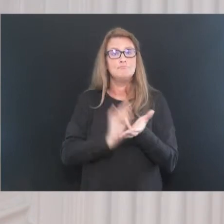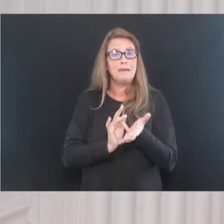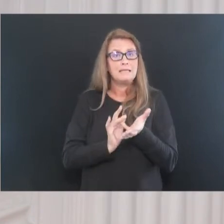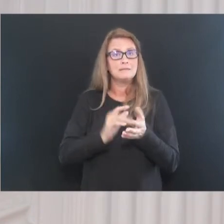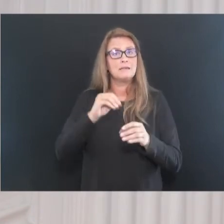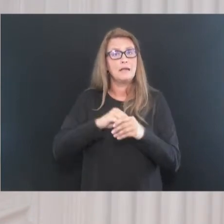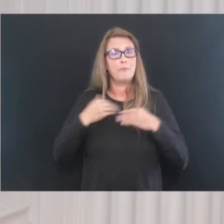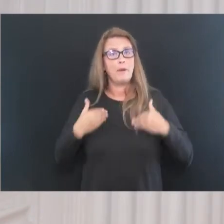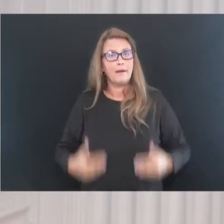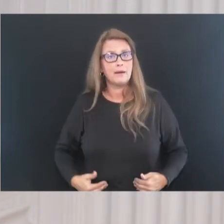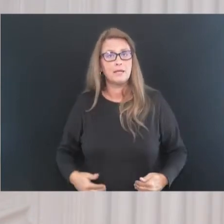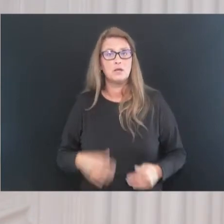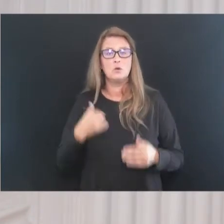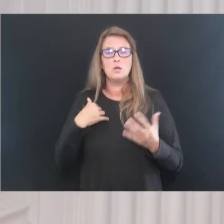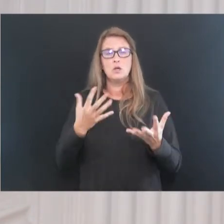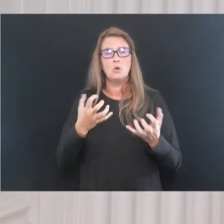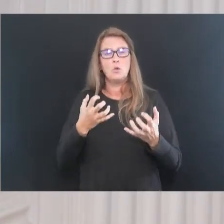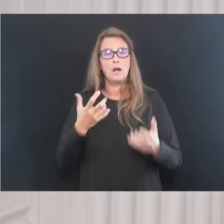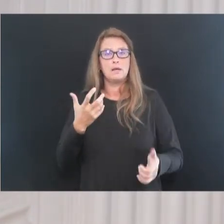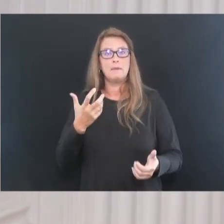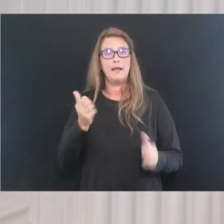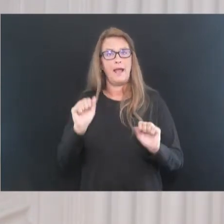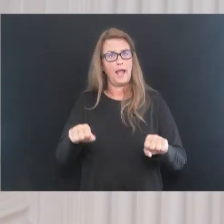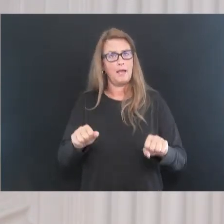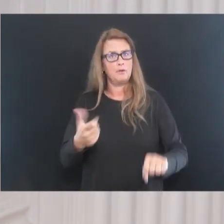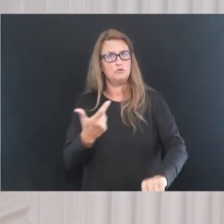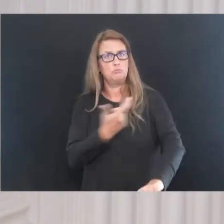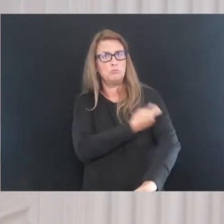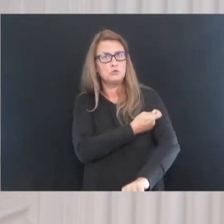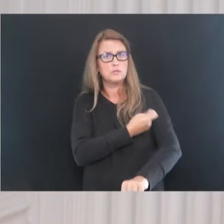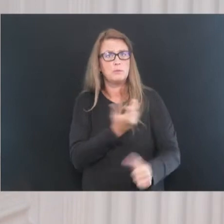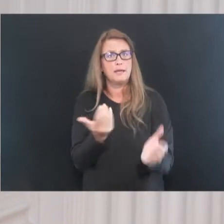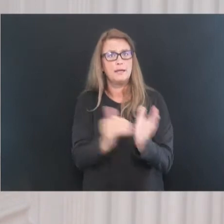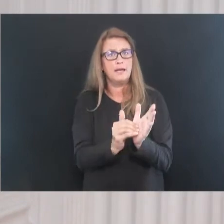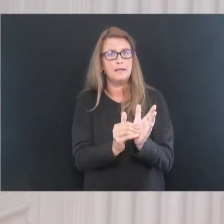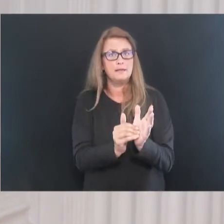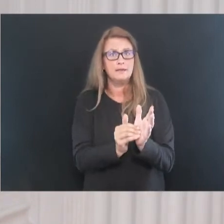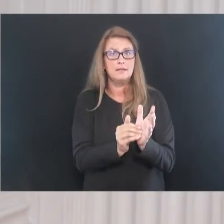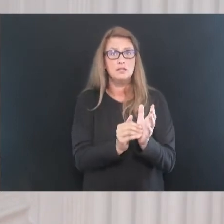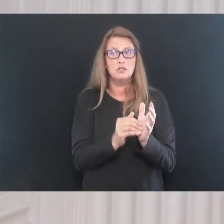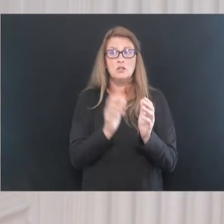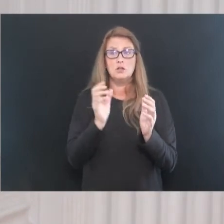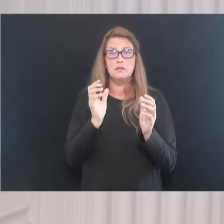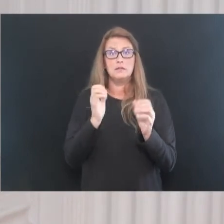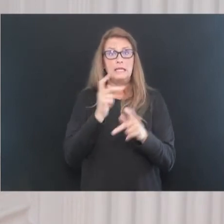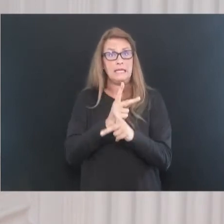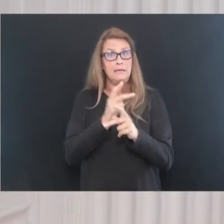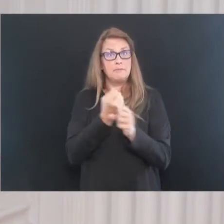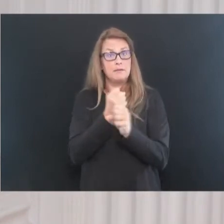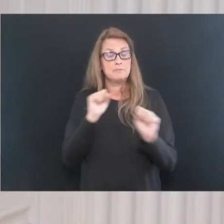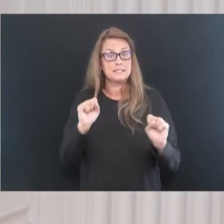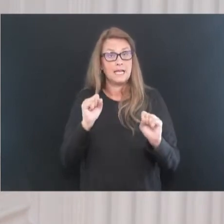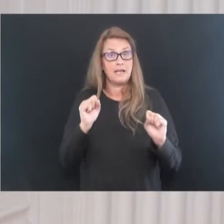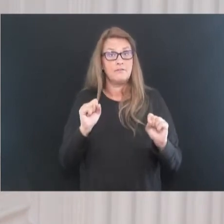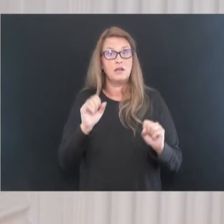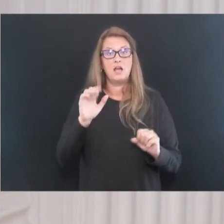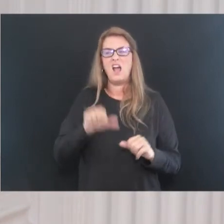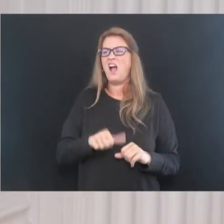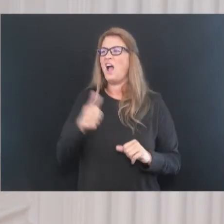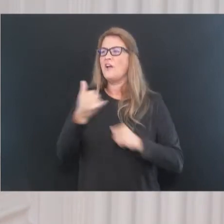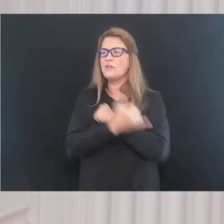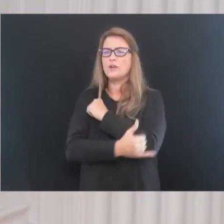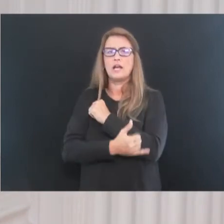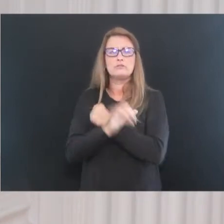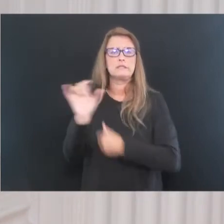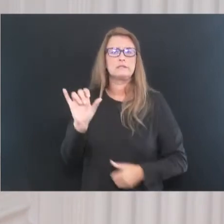ability to re-immunize anybody who fits any category, because we know from Israel and other countries that